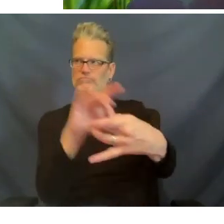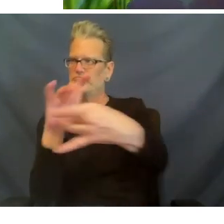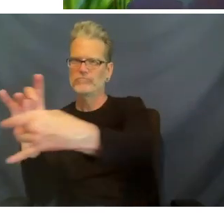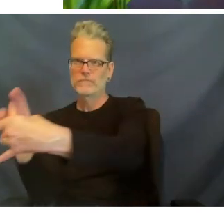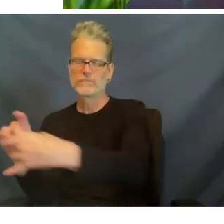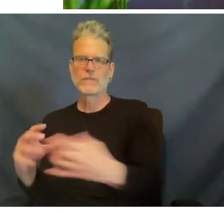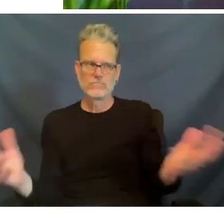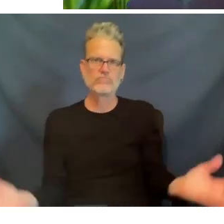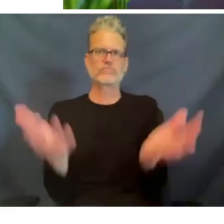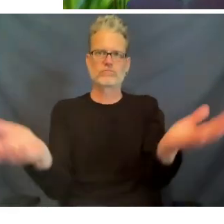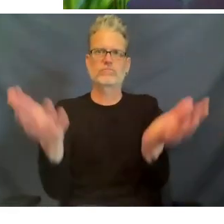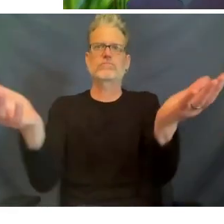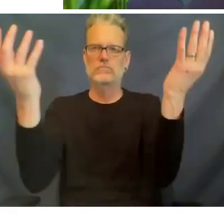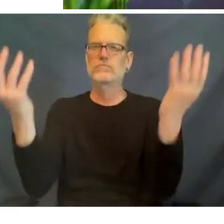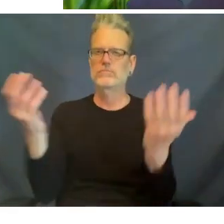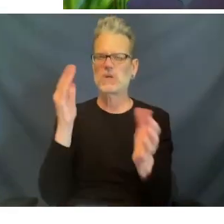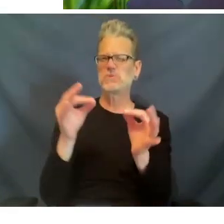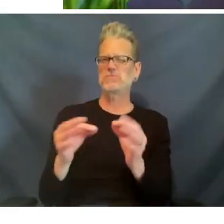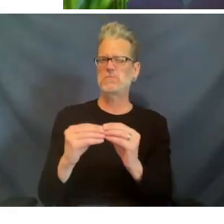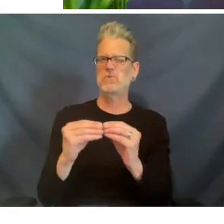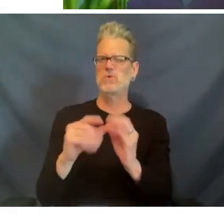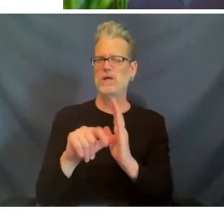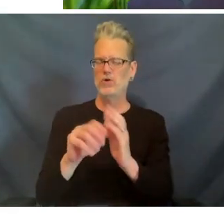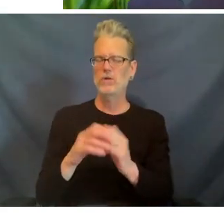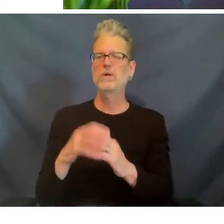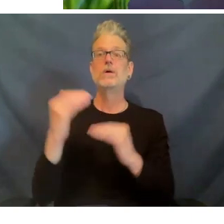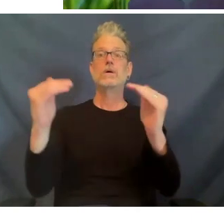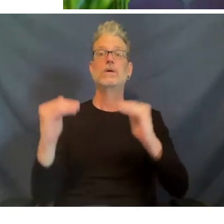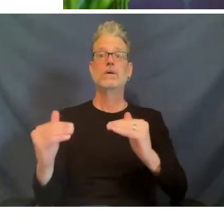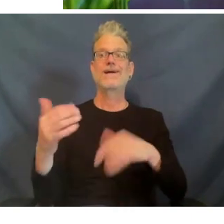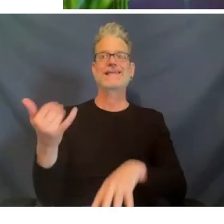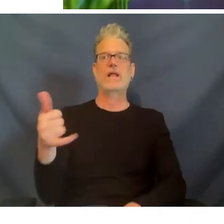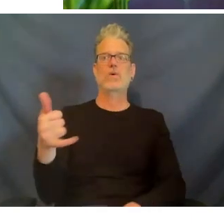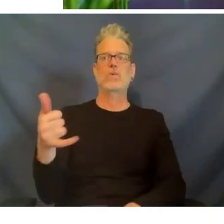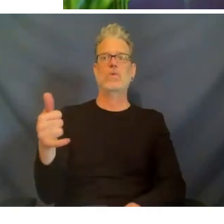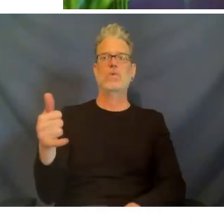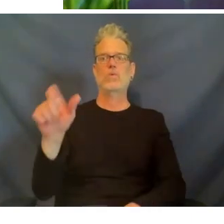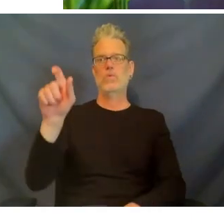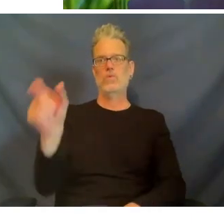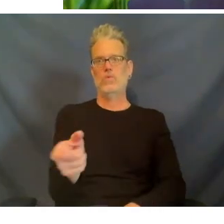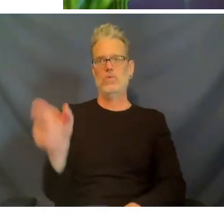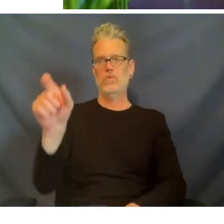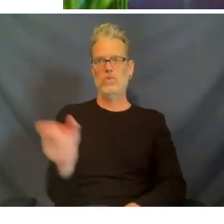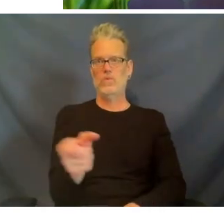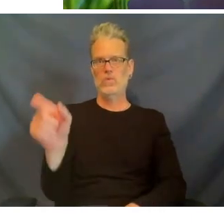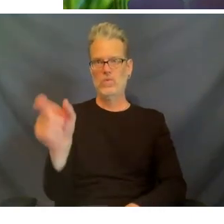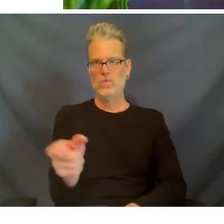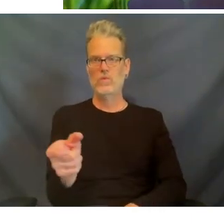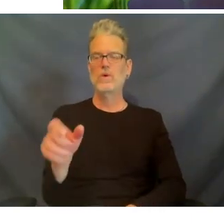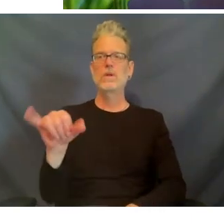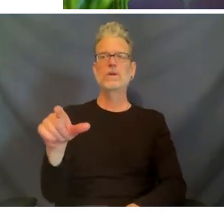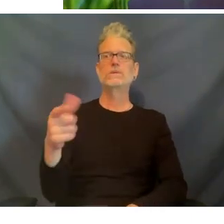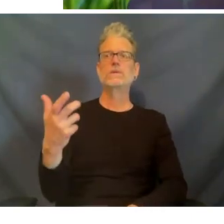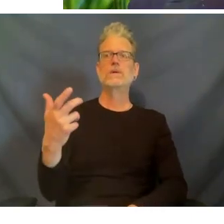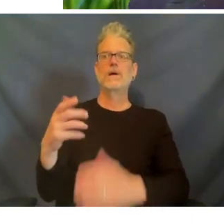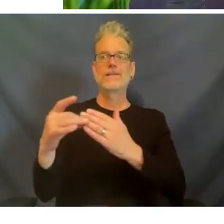about that later. The next Wataya is the Yellow Wataya, which is composed of, or is led out